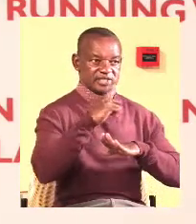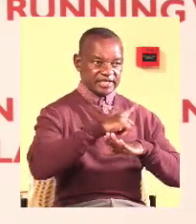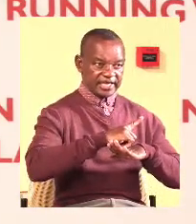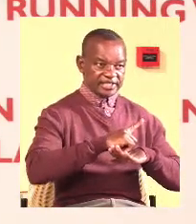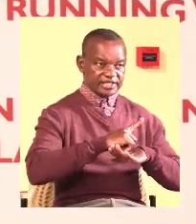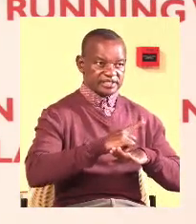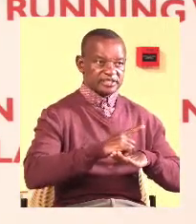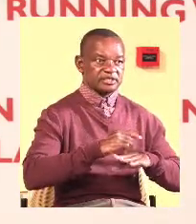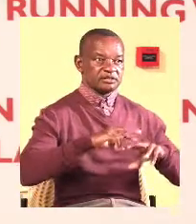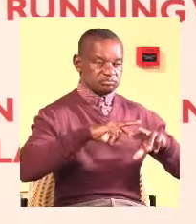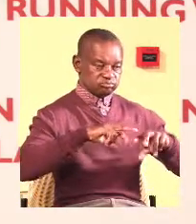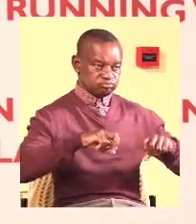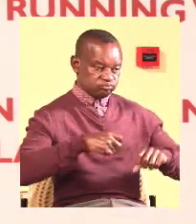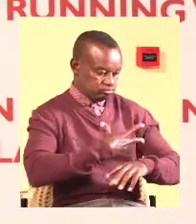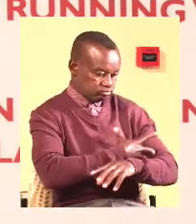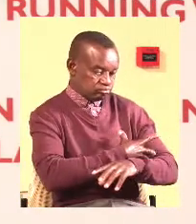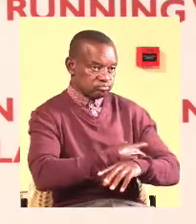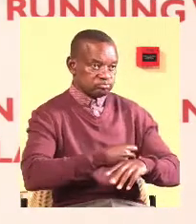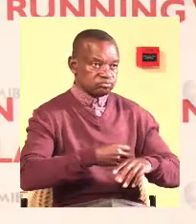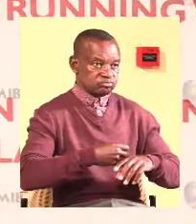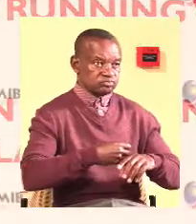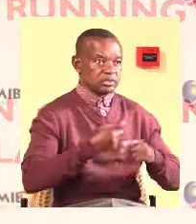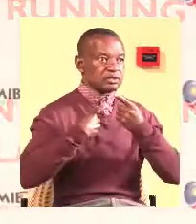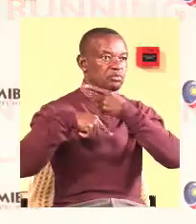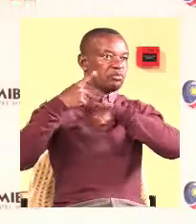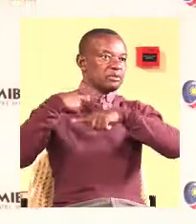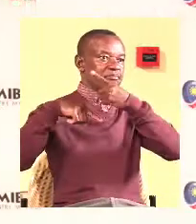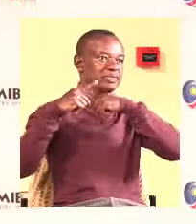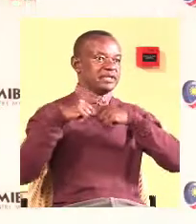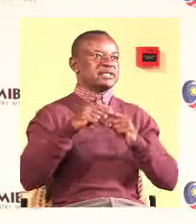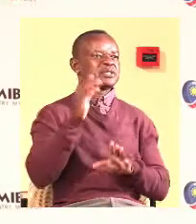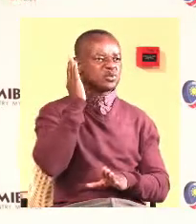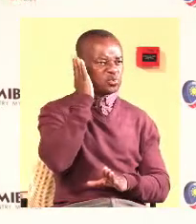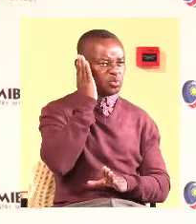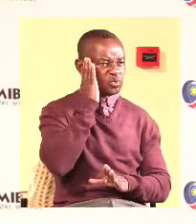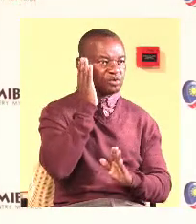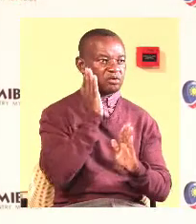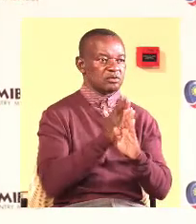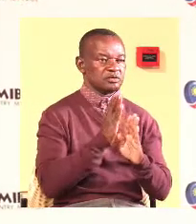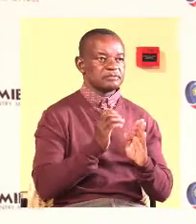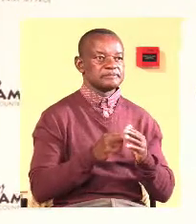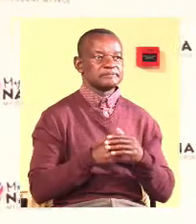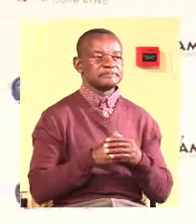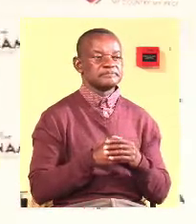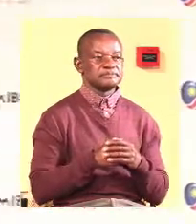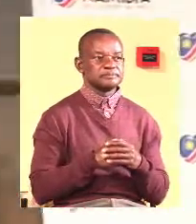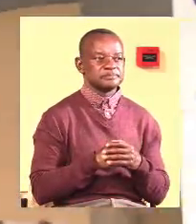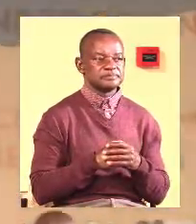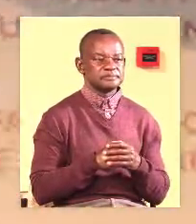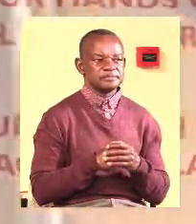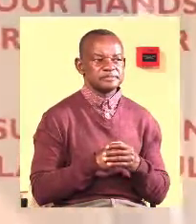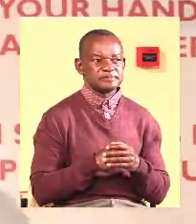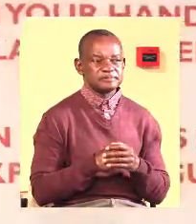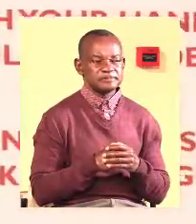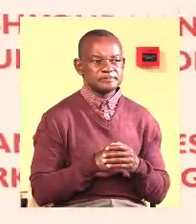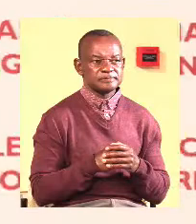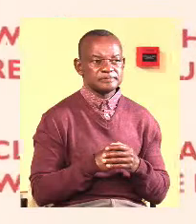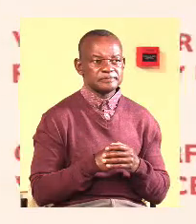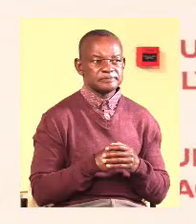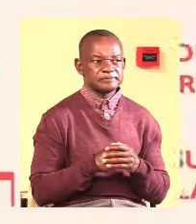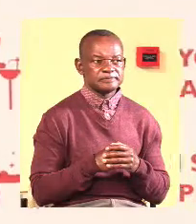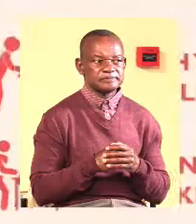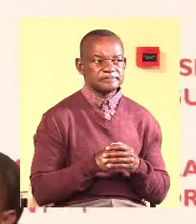you. And maybe just to add on that, I've been informed that the case management team will be with us tomorrow 16 hours, so I'm sure they will